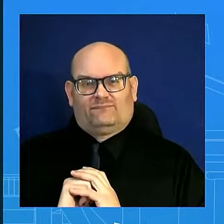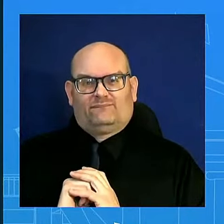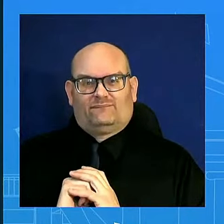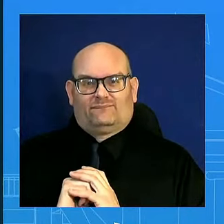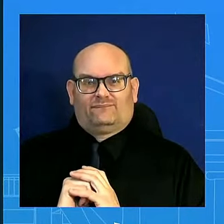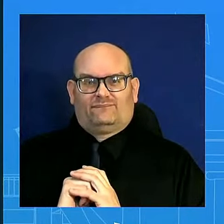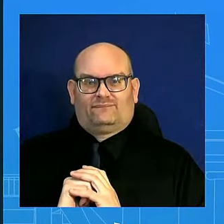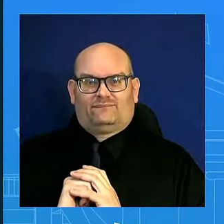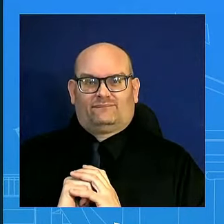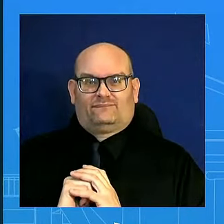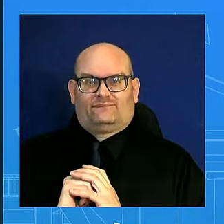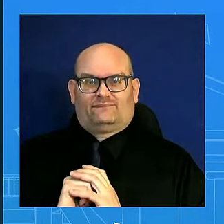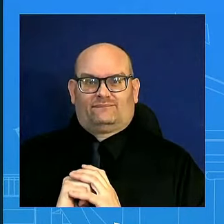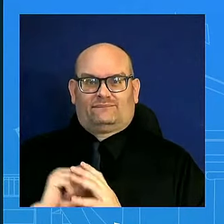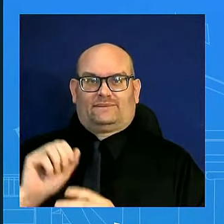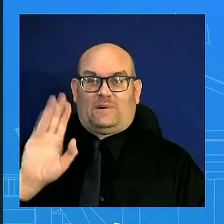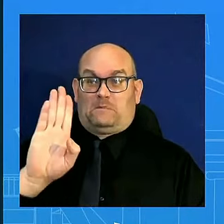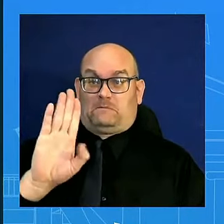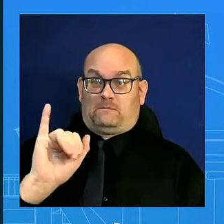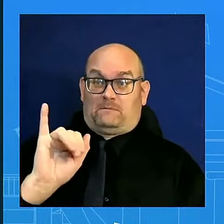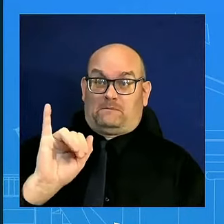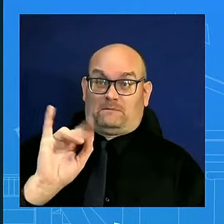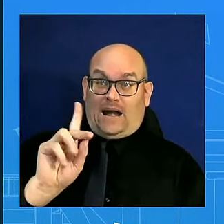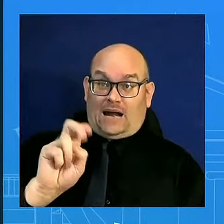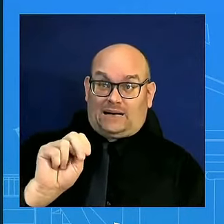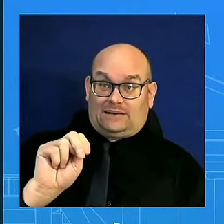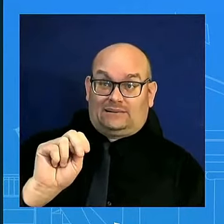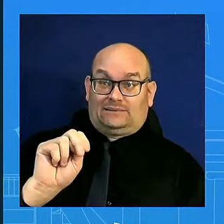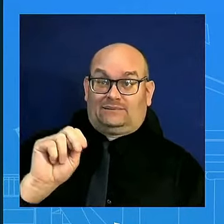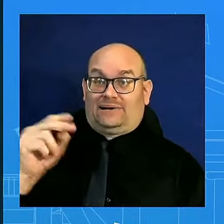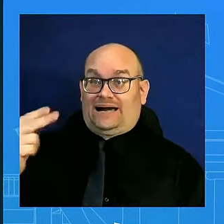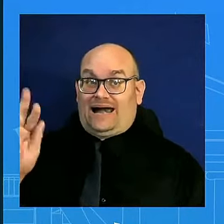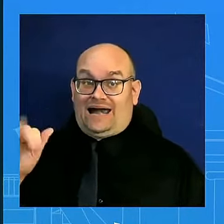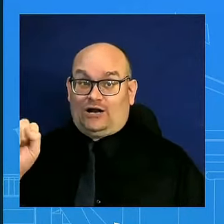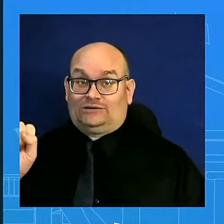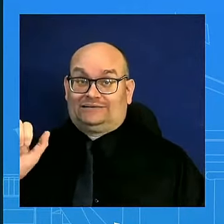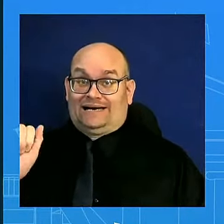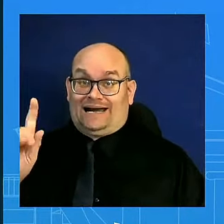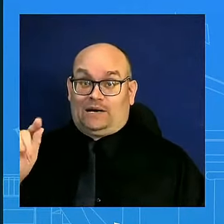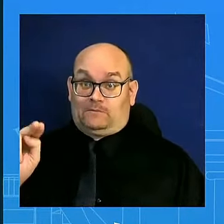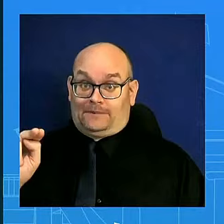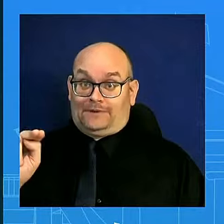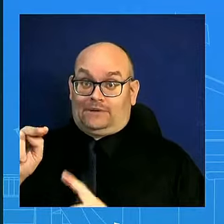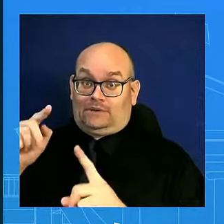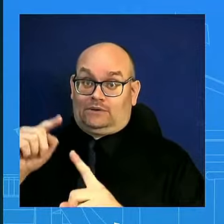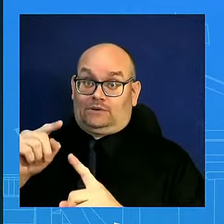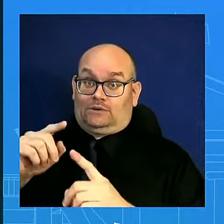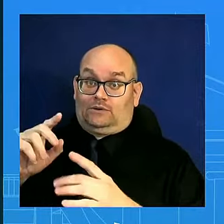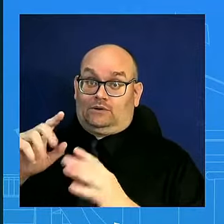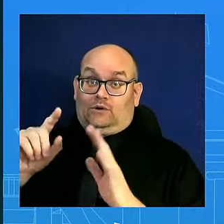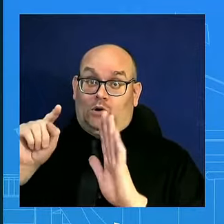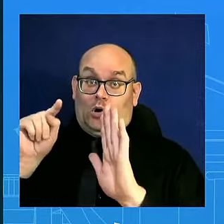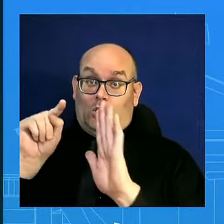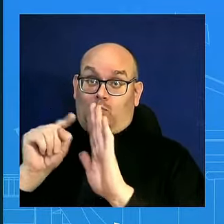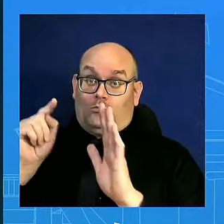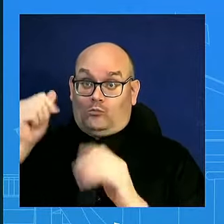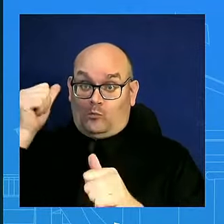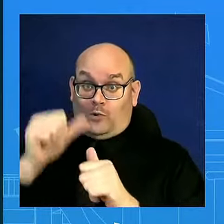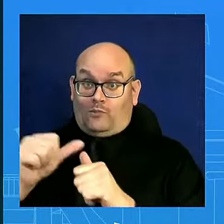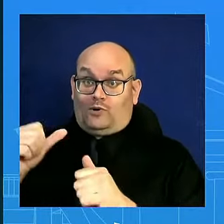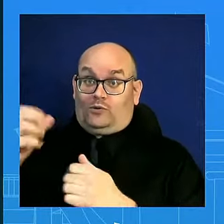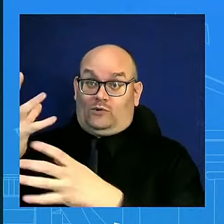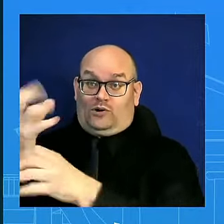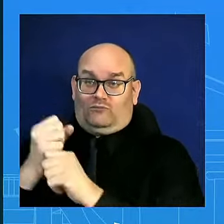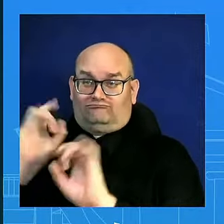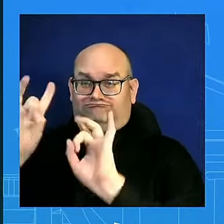administration, we cannot forget we inherited a skyrocketing murder rate. That's something that we inherited from the prior